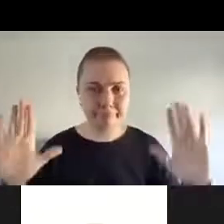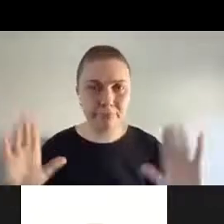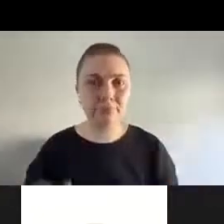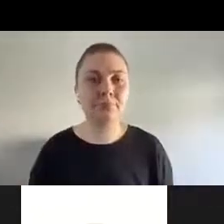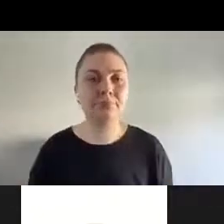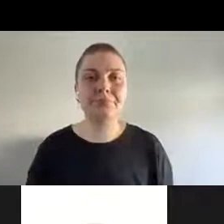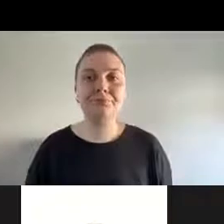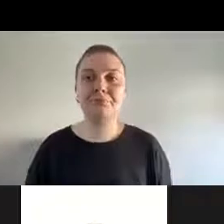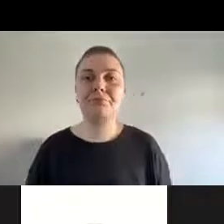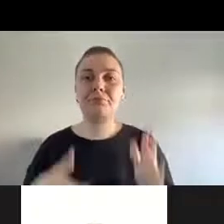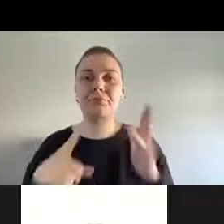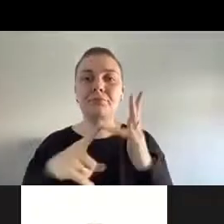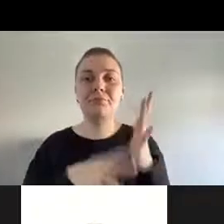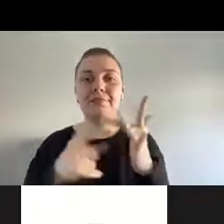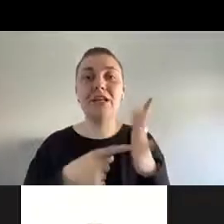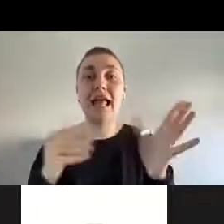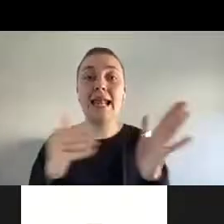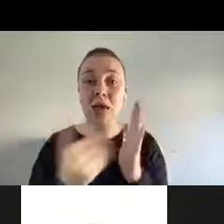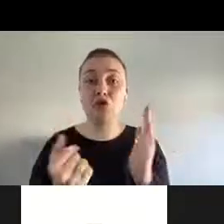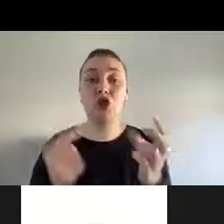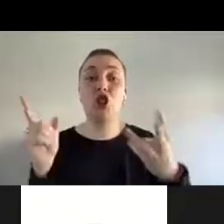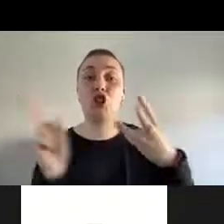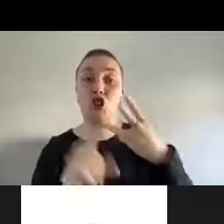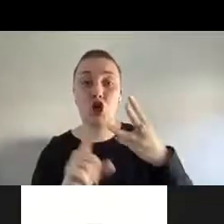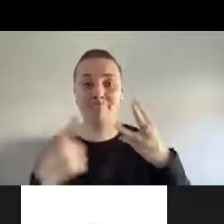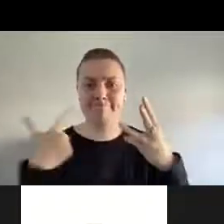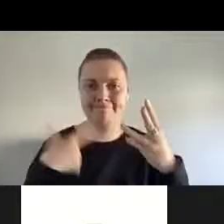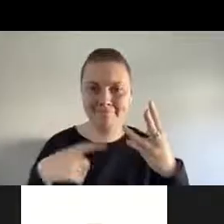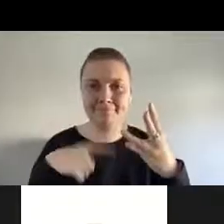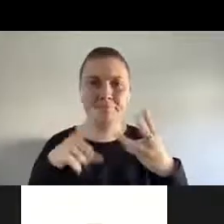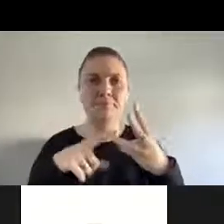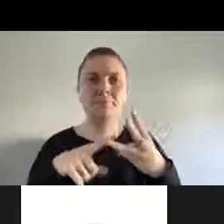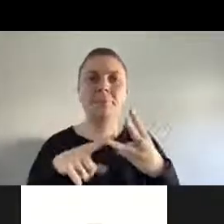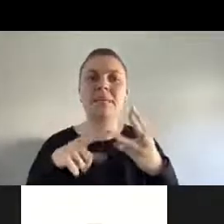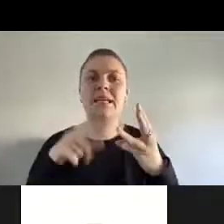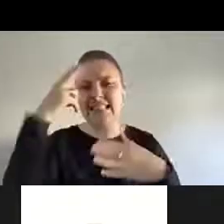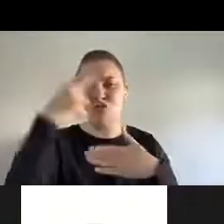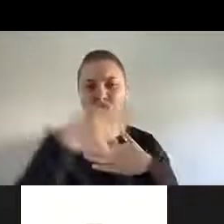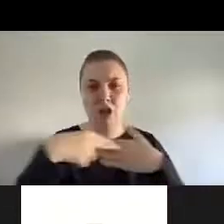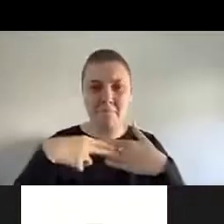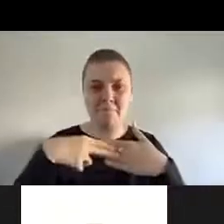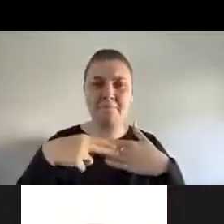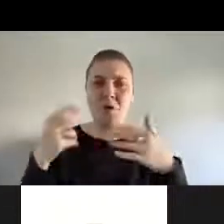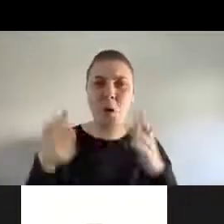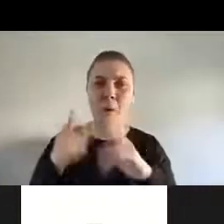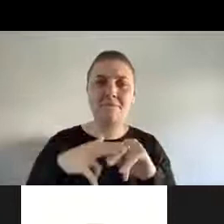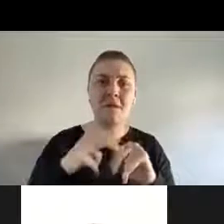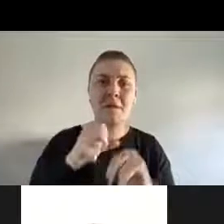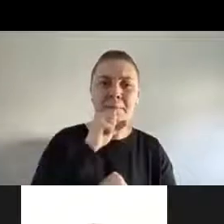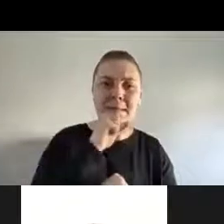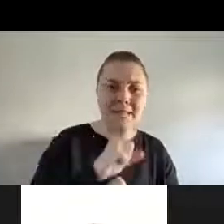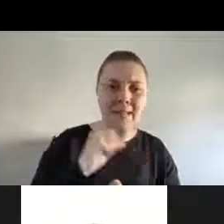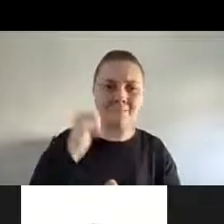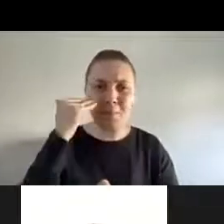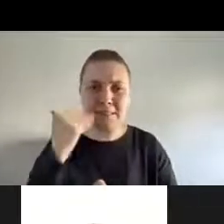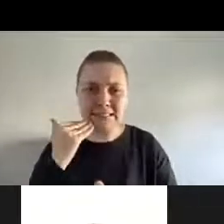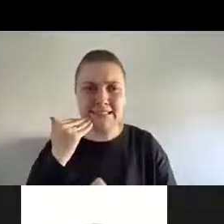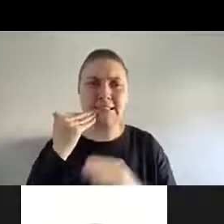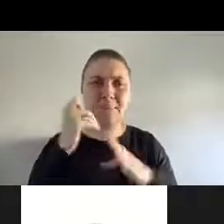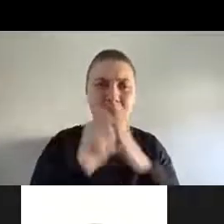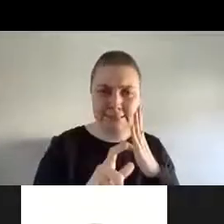So we're coming on now to our third driver, which is stereotype constructions of masculinity, femininity, and